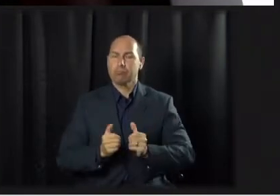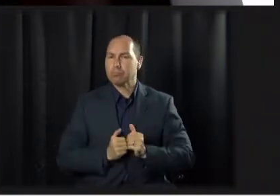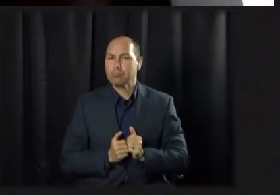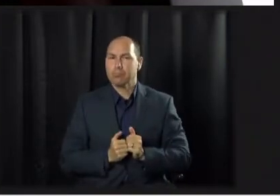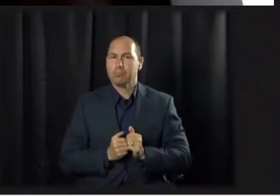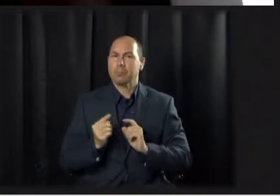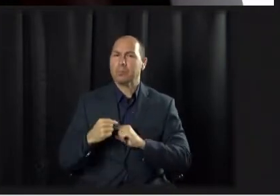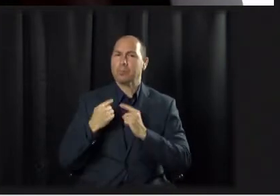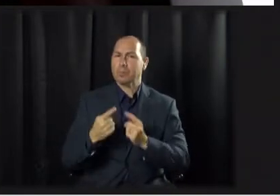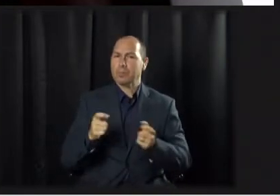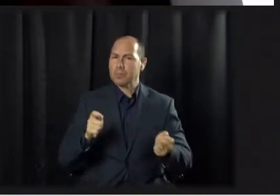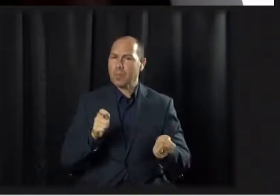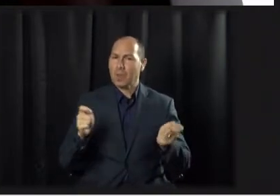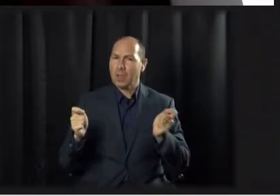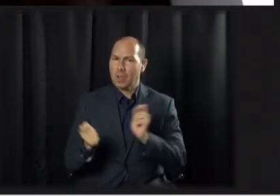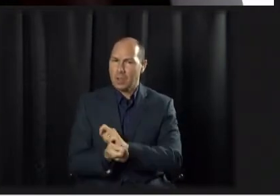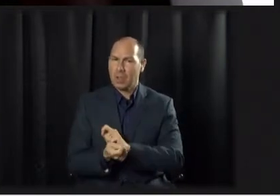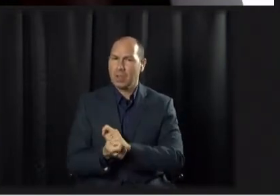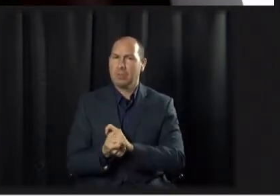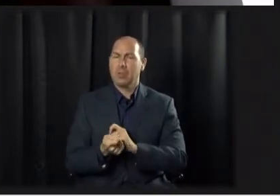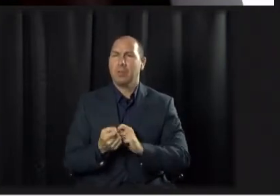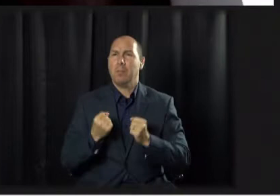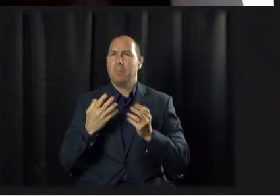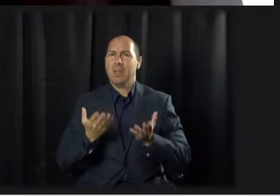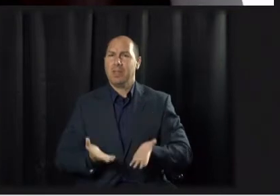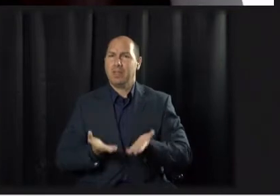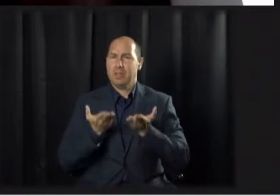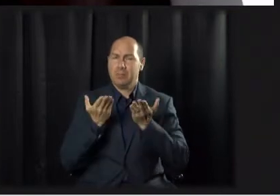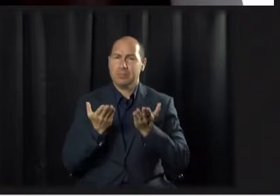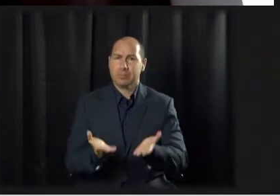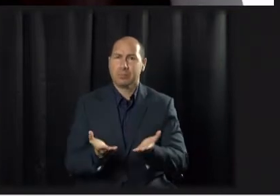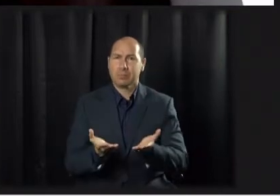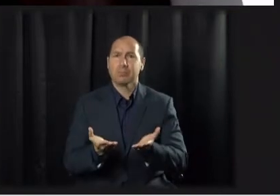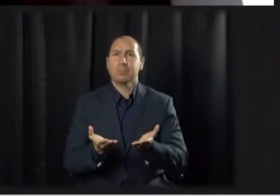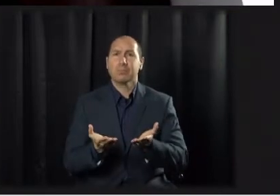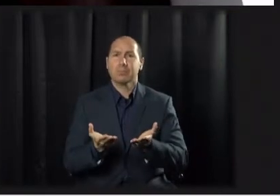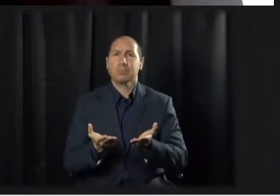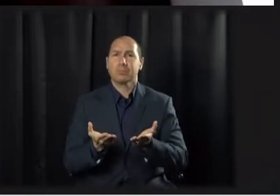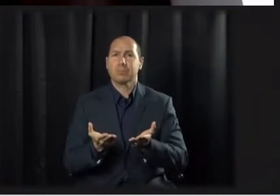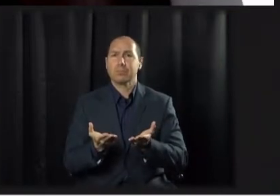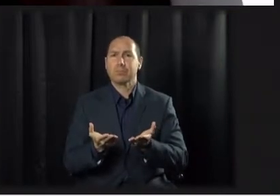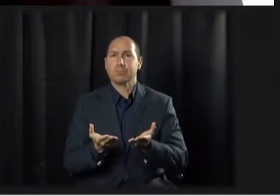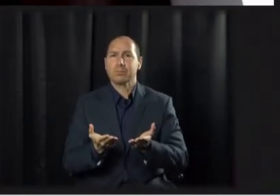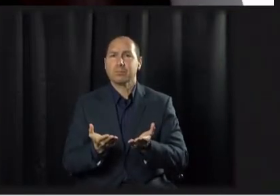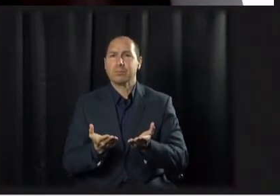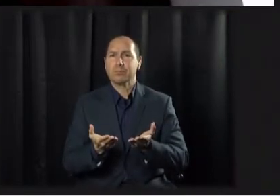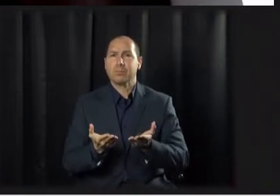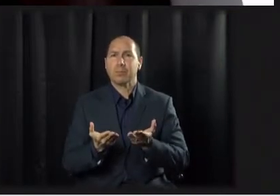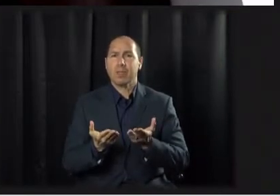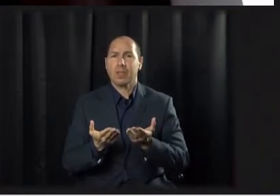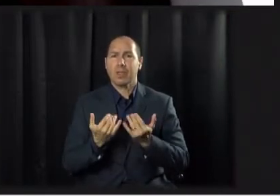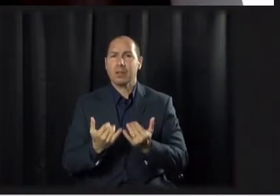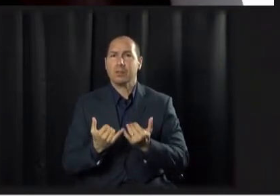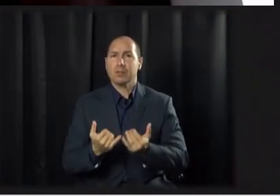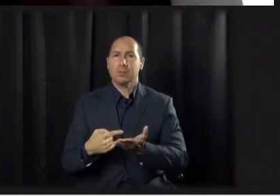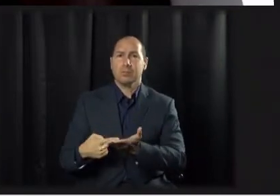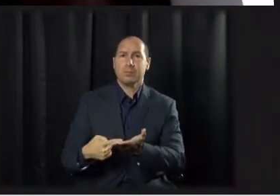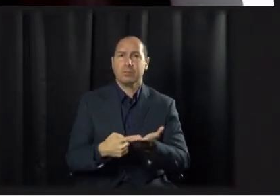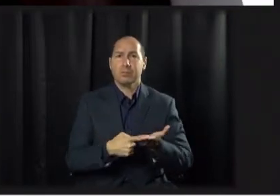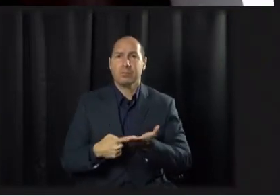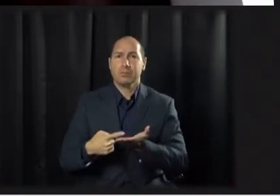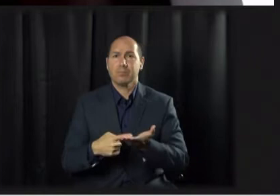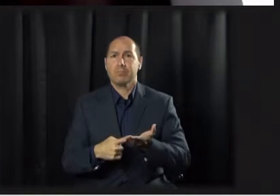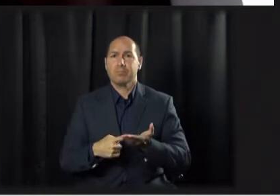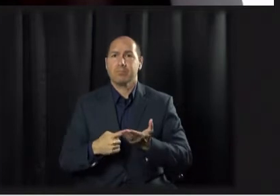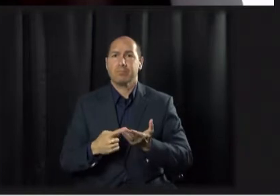of the proposals have to be proposals that are taken into account and acted